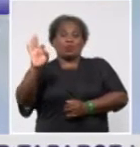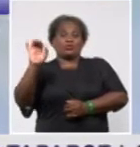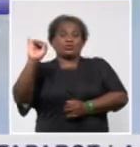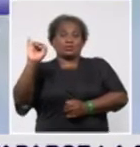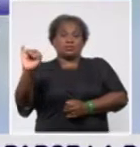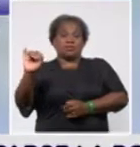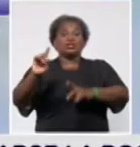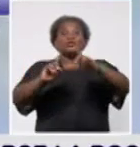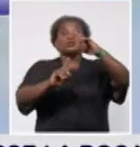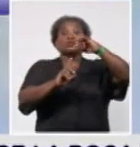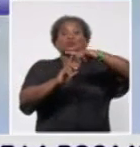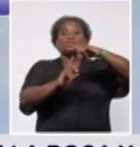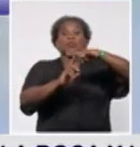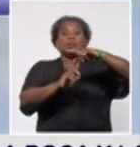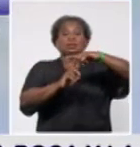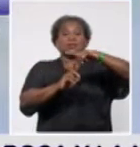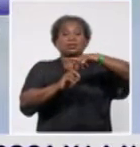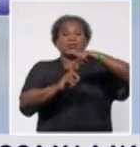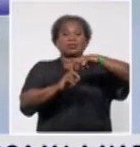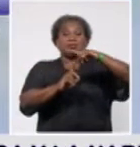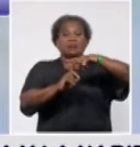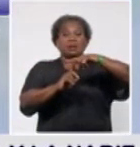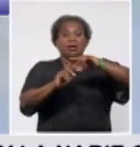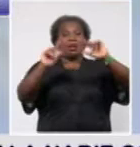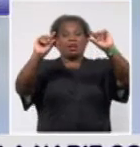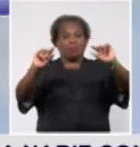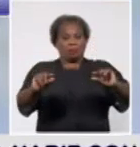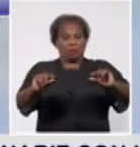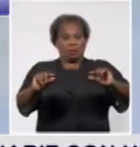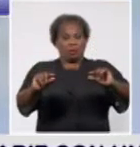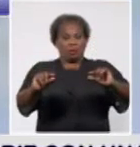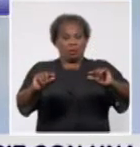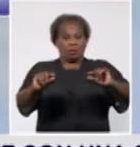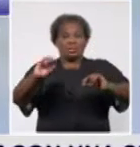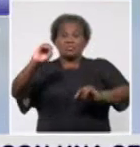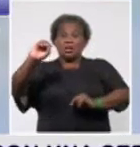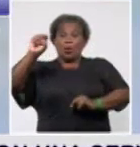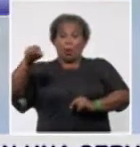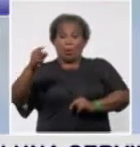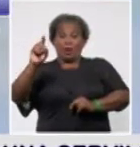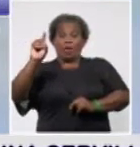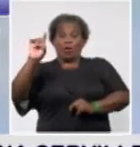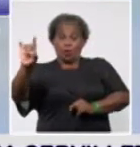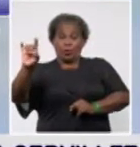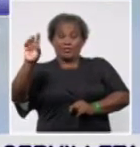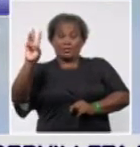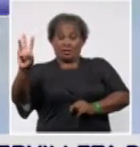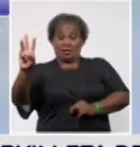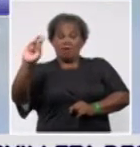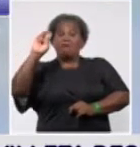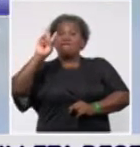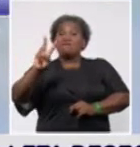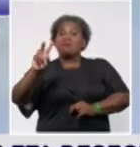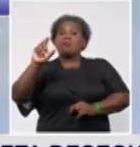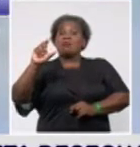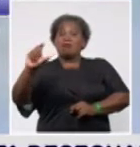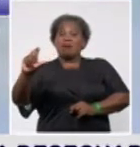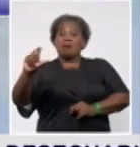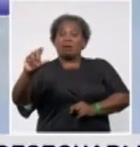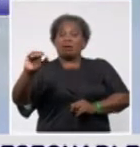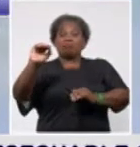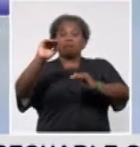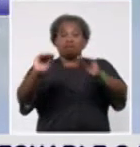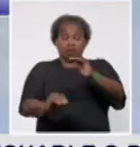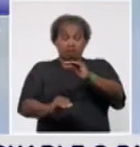0.51, while Mayabeque's rises to 0.26, and Camagüey's